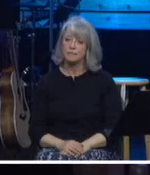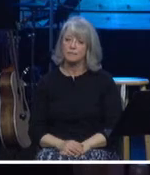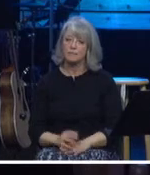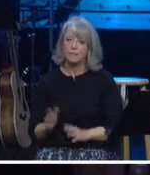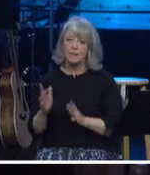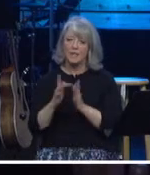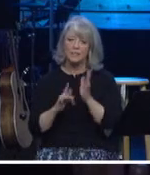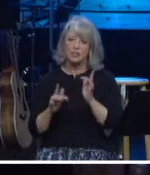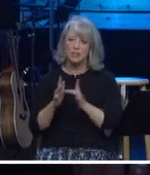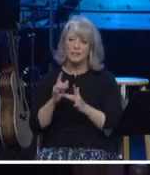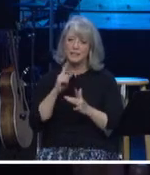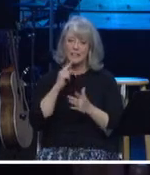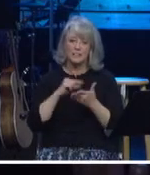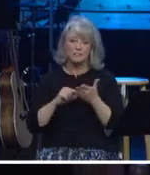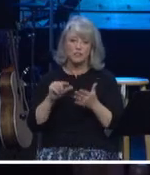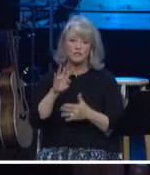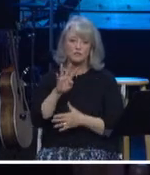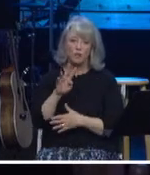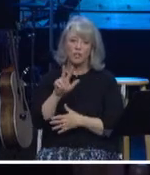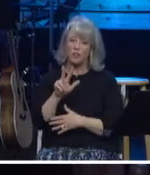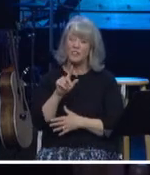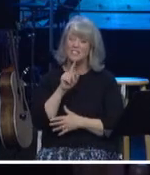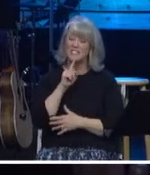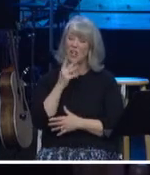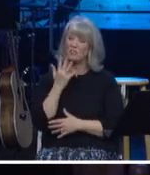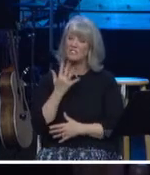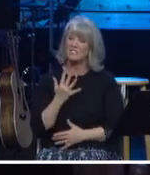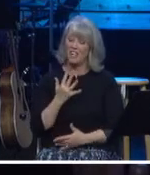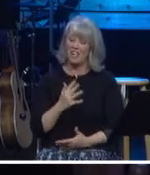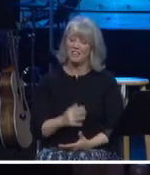Look what Jesus says in verse 43. It's so sad.